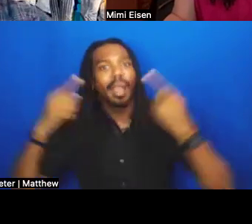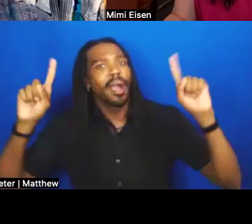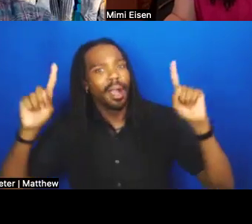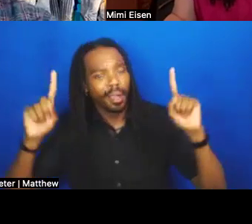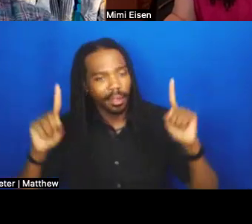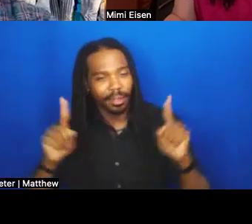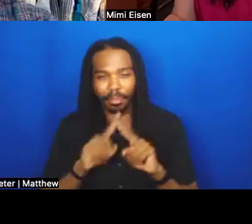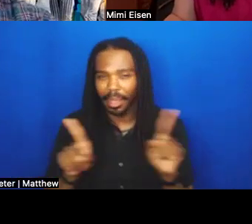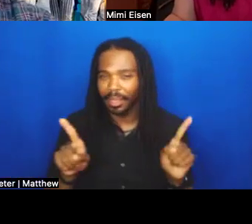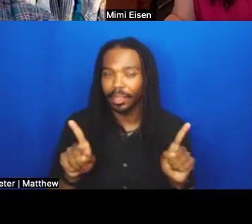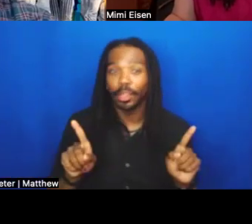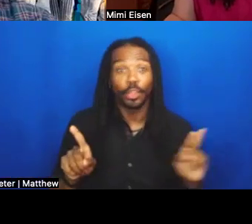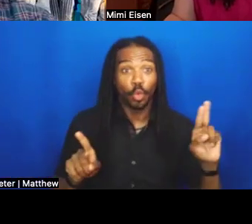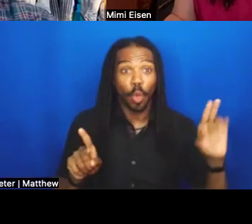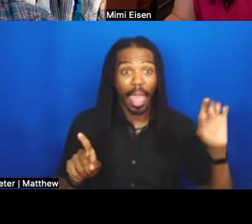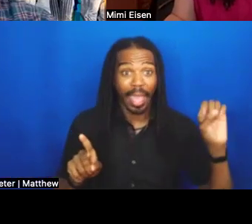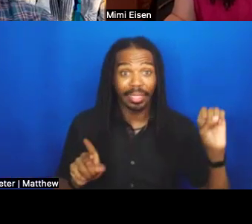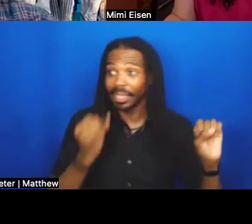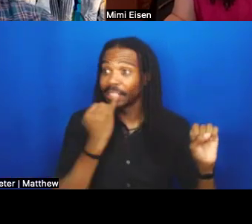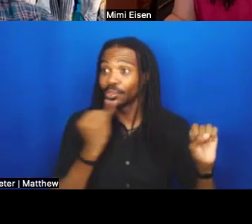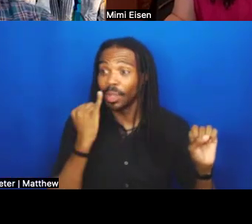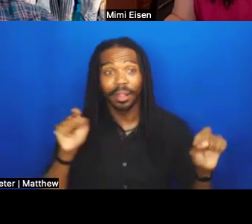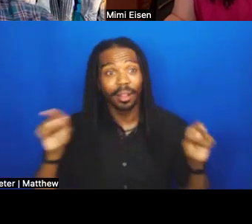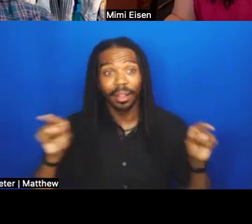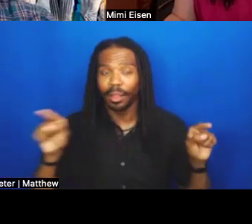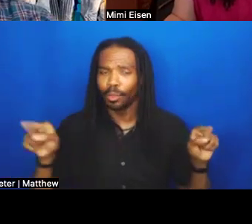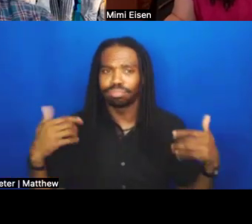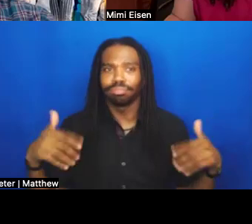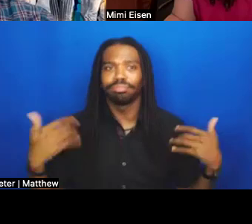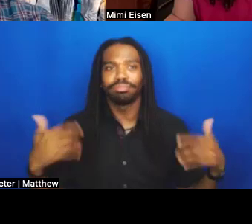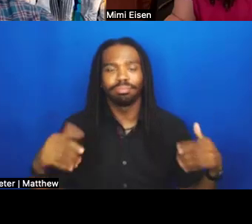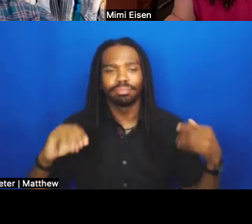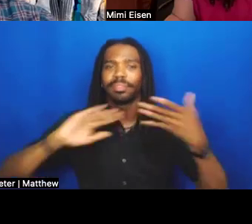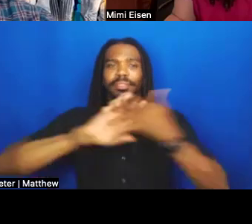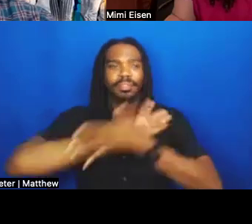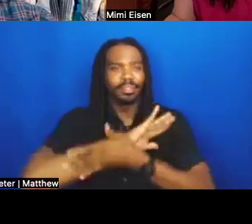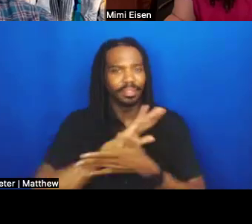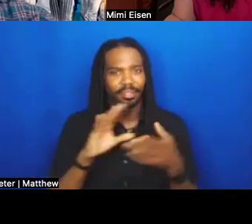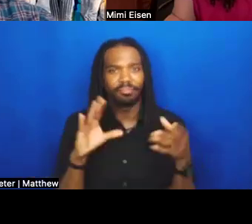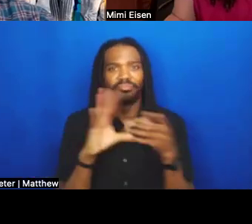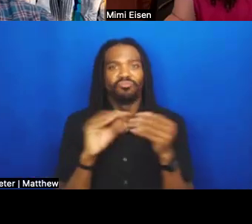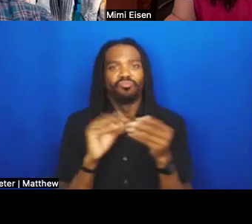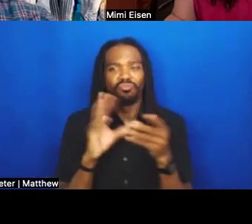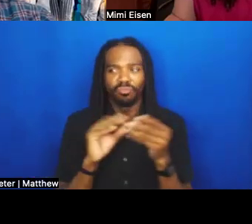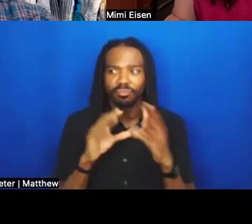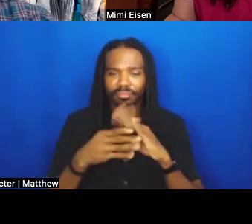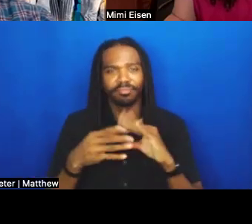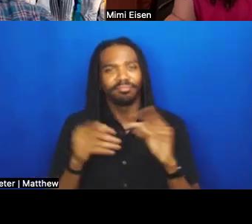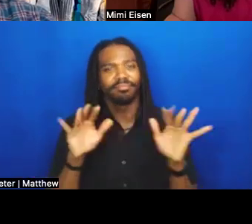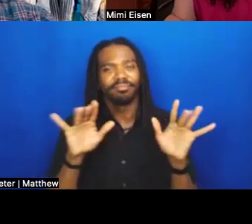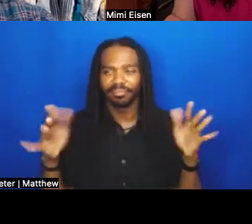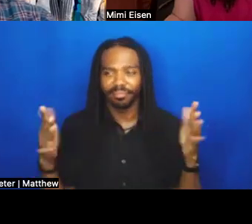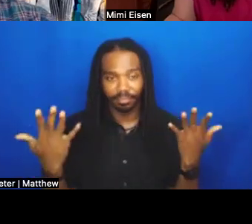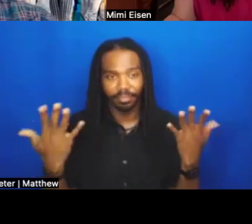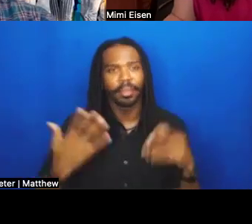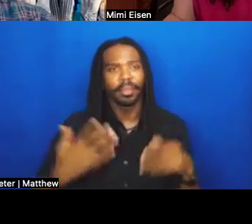be, two of the most propagandized countries in the world. I mean, these are two countries, as Jesse was